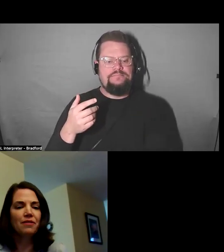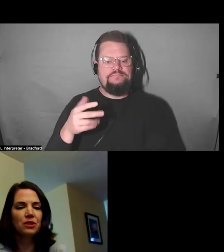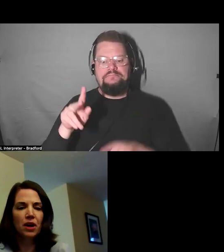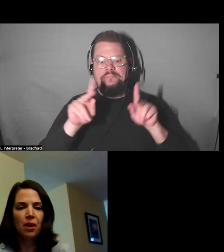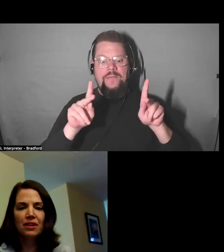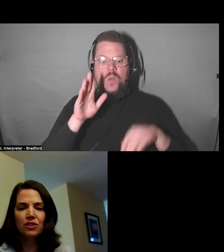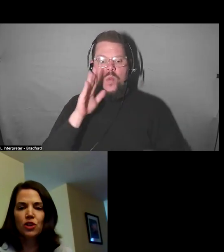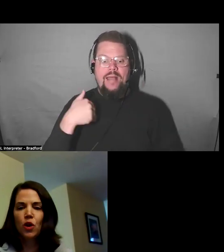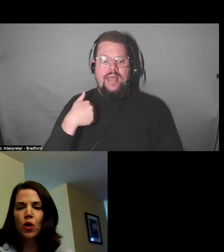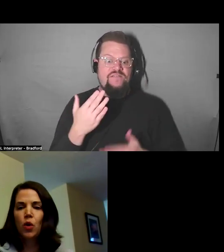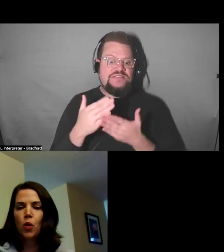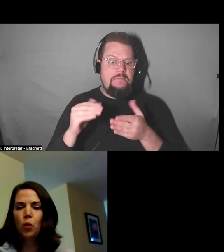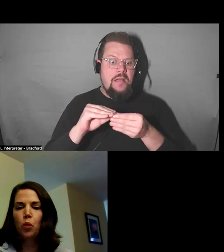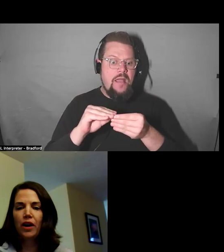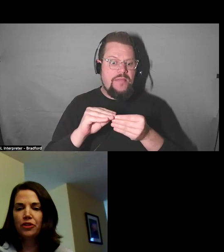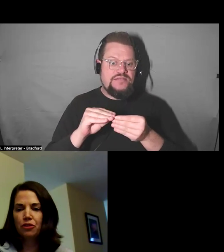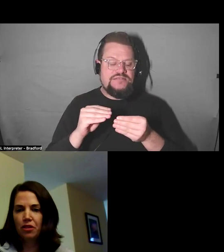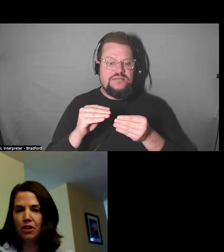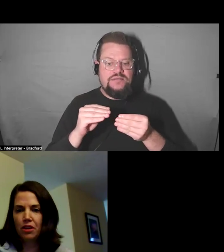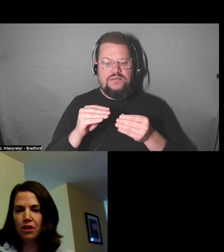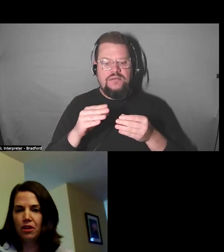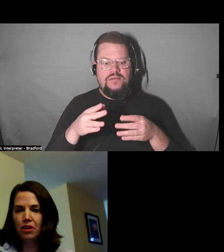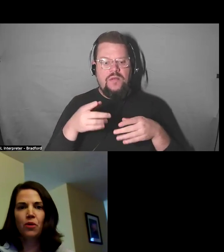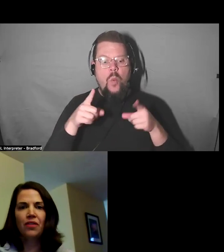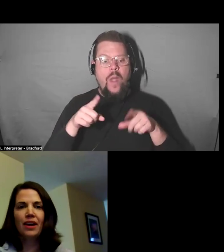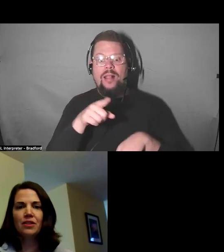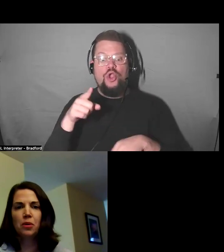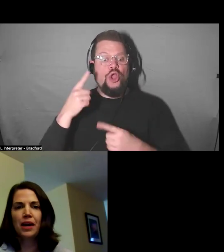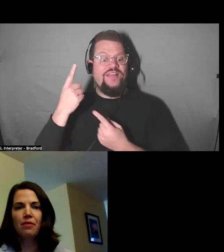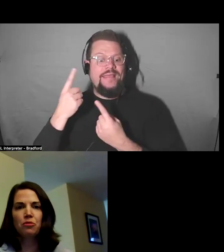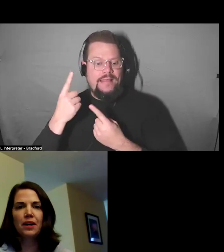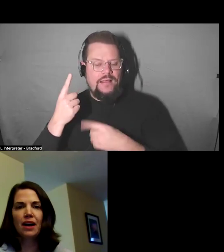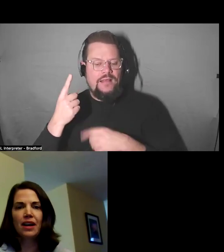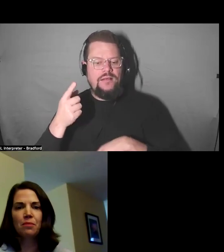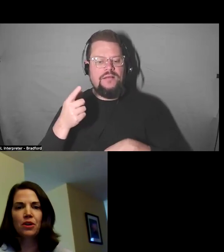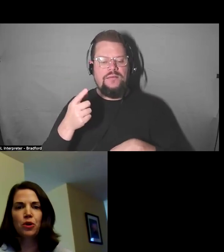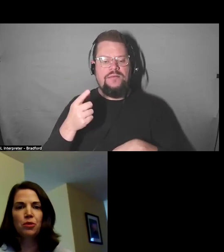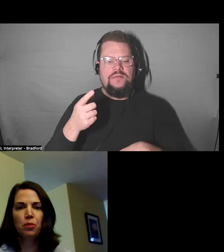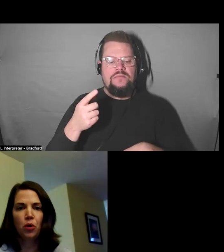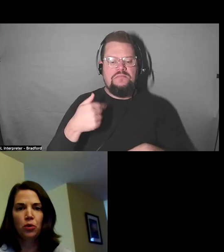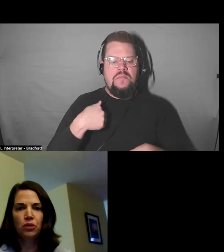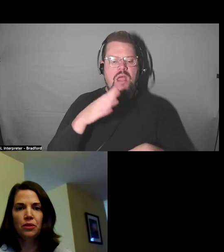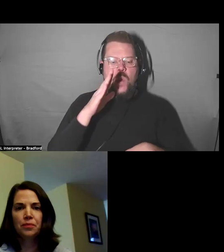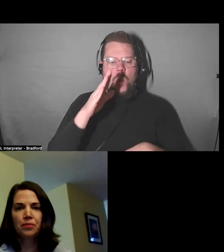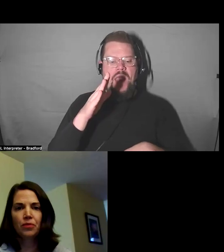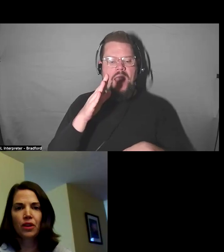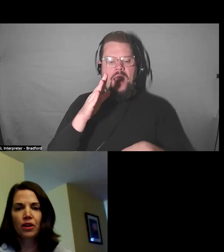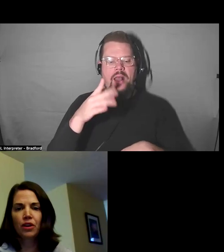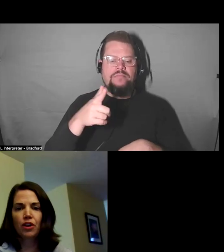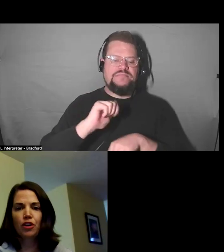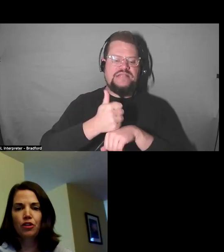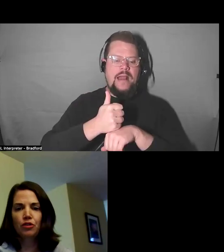might have some comments. While you're thinking, though, on that, while we have everybody, I am going to put up the poll